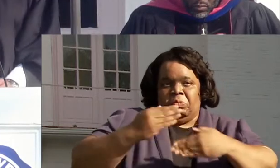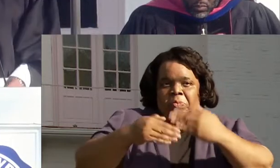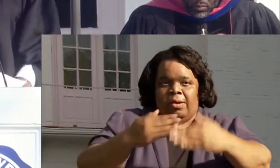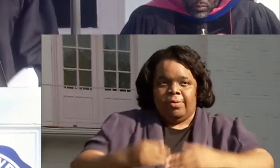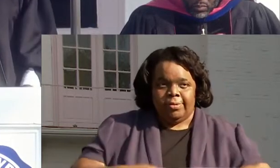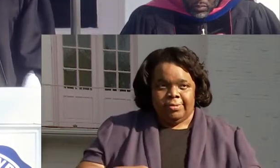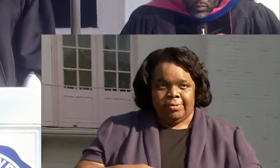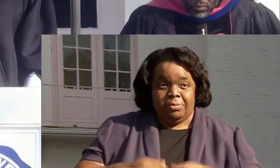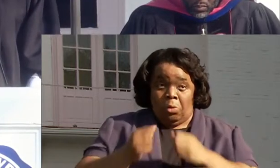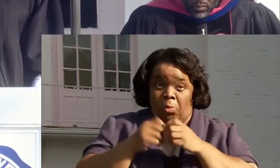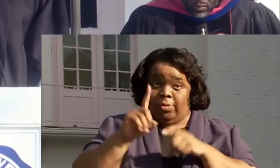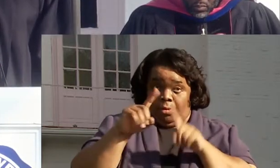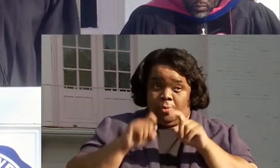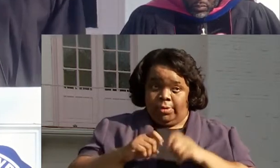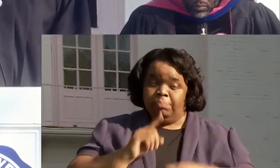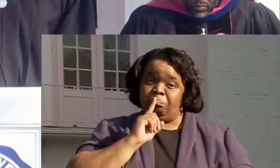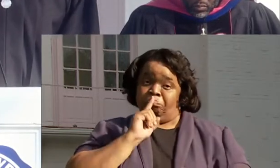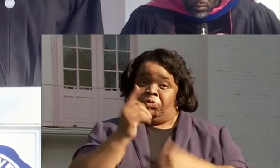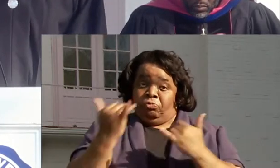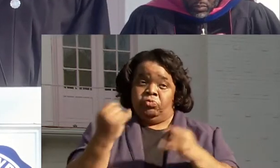that certainly rings true today.